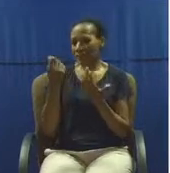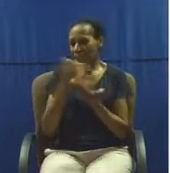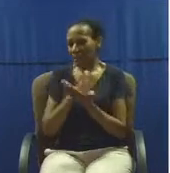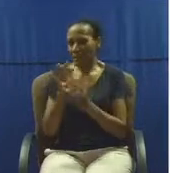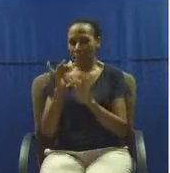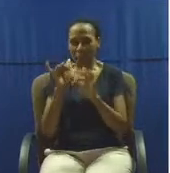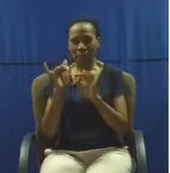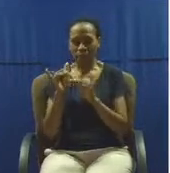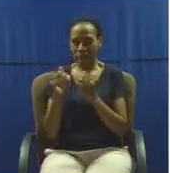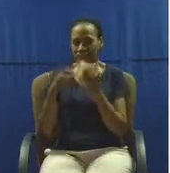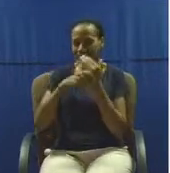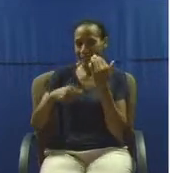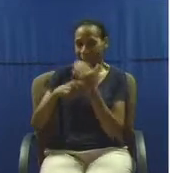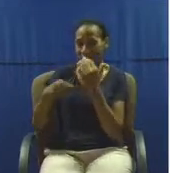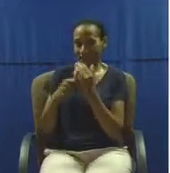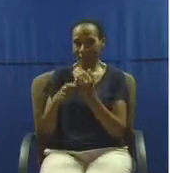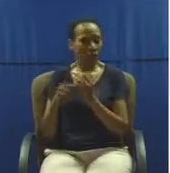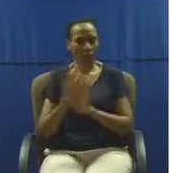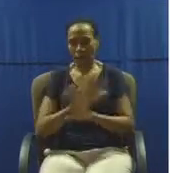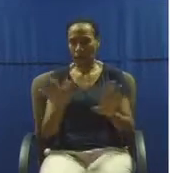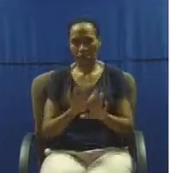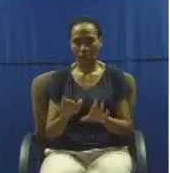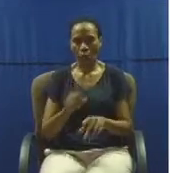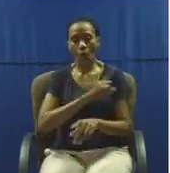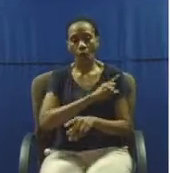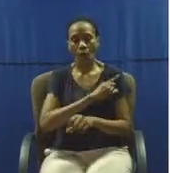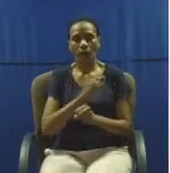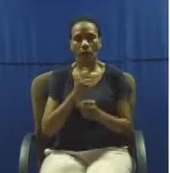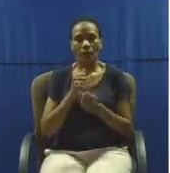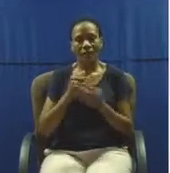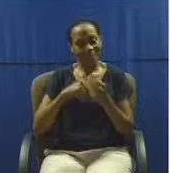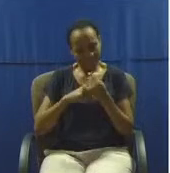higher allocations to pro-poor